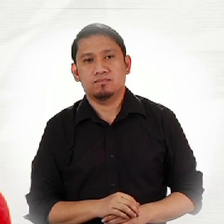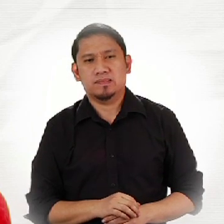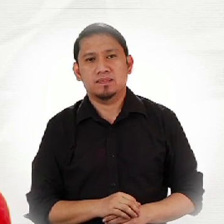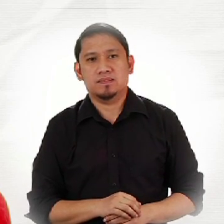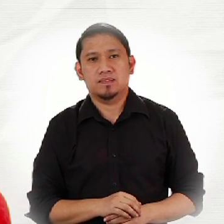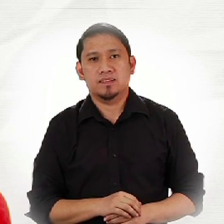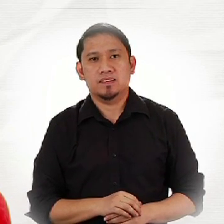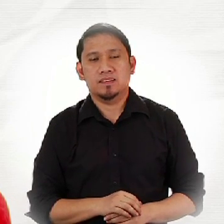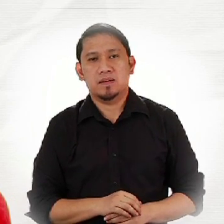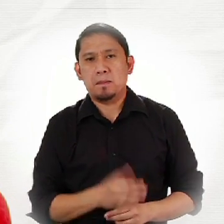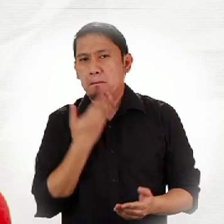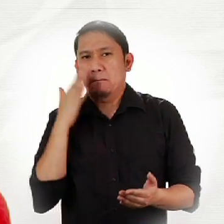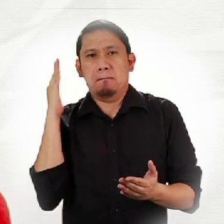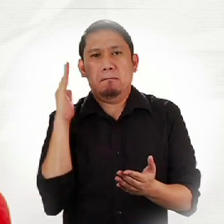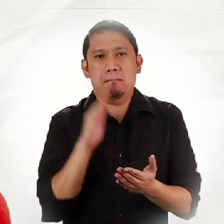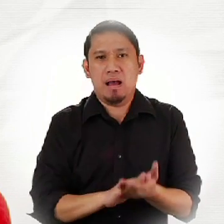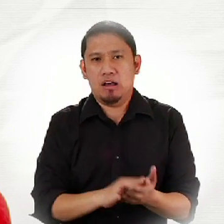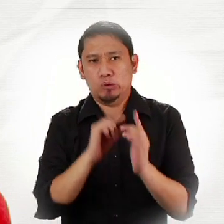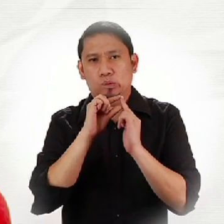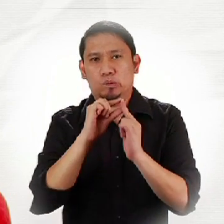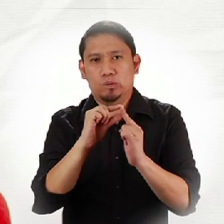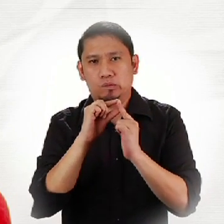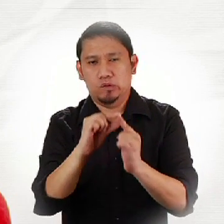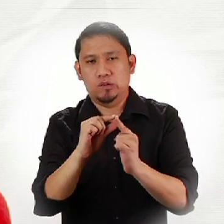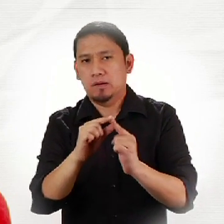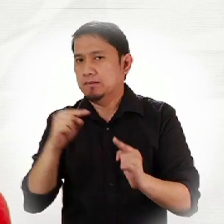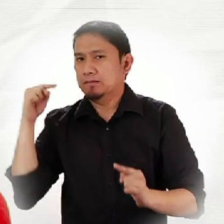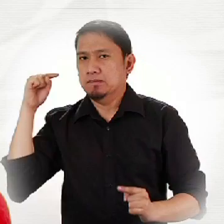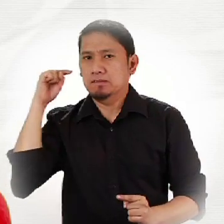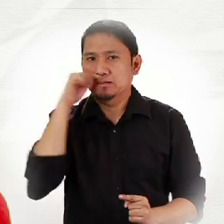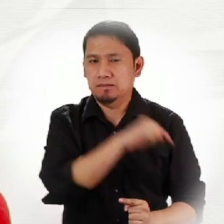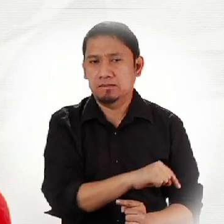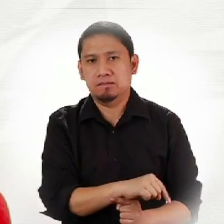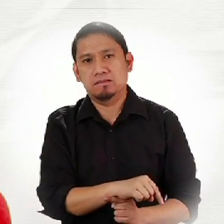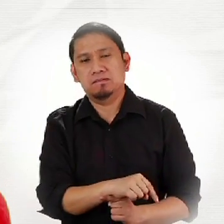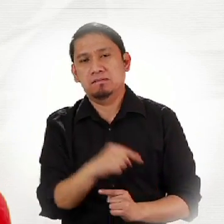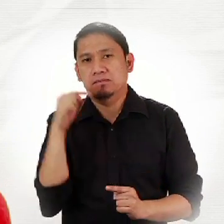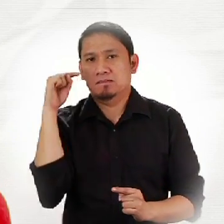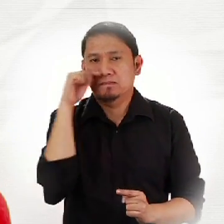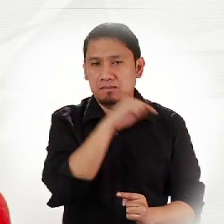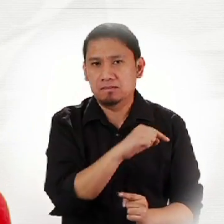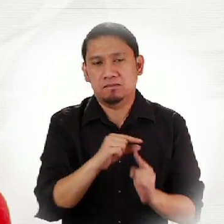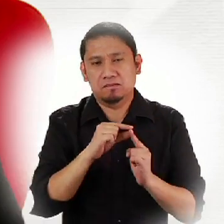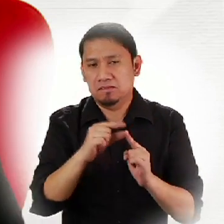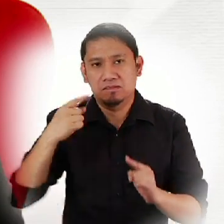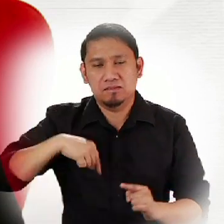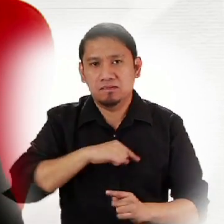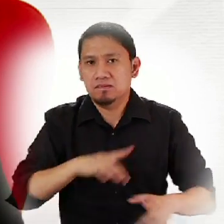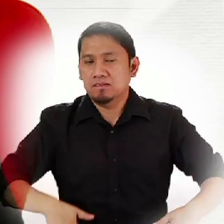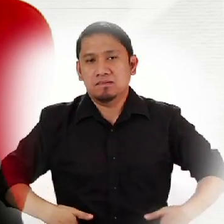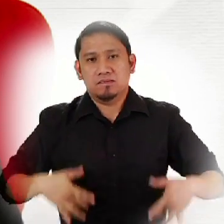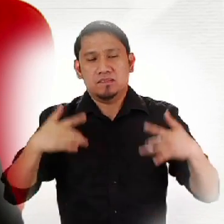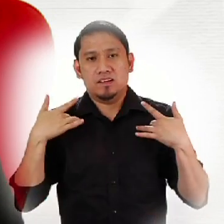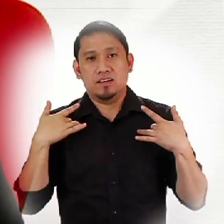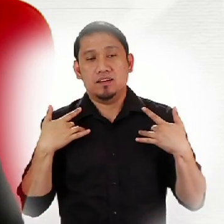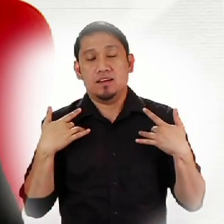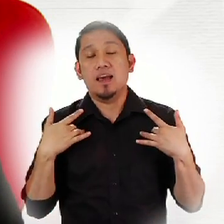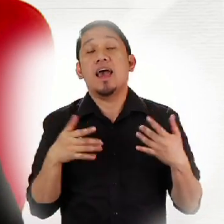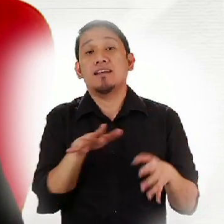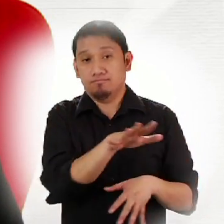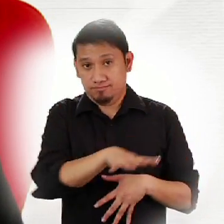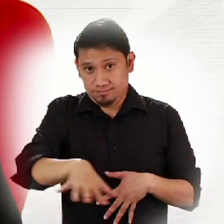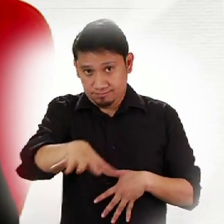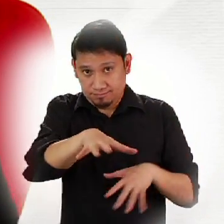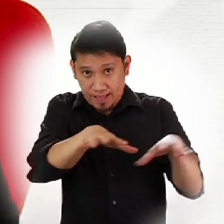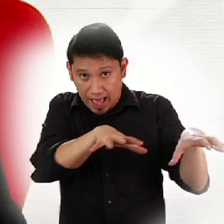malicious speech, false accusation, and oppression in our midst. And through those